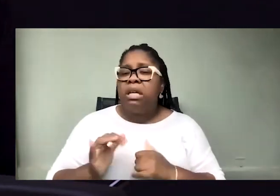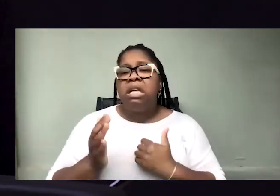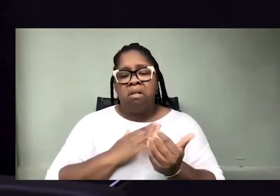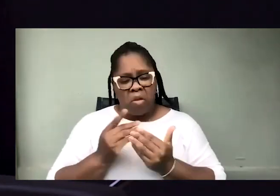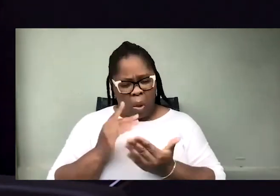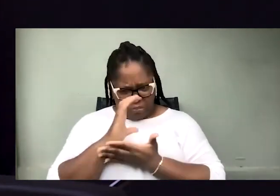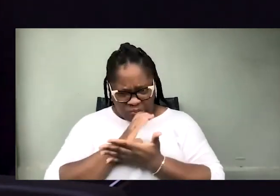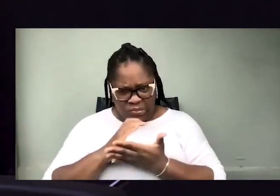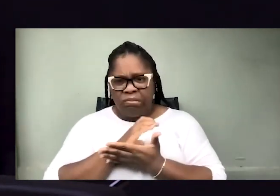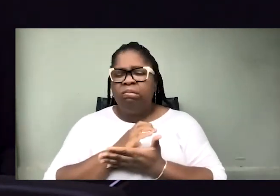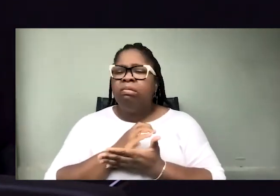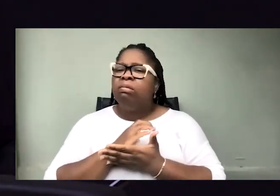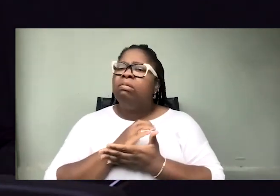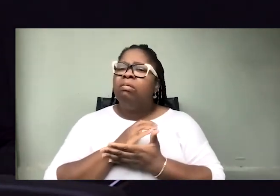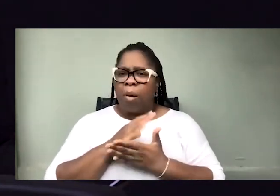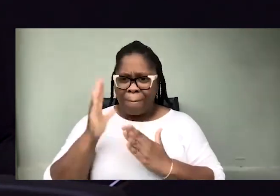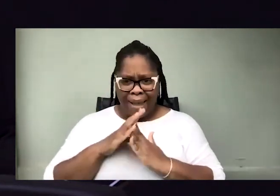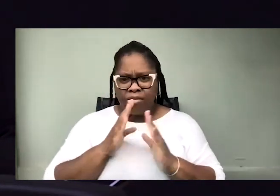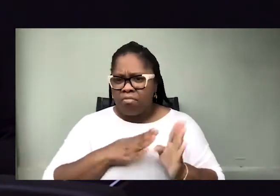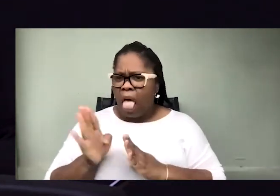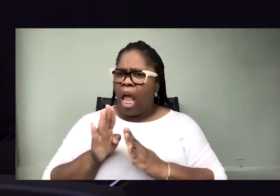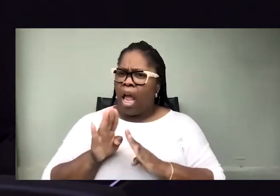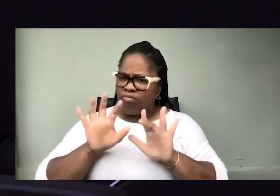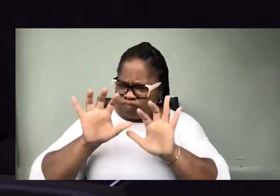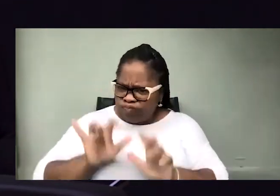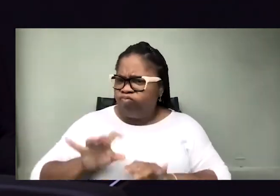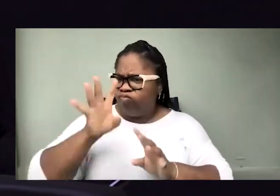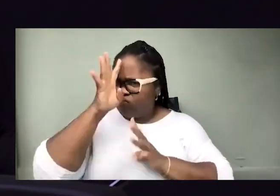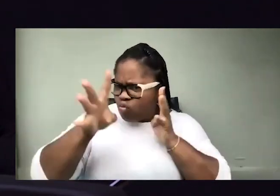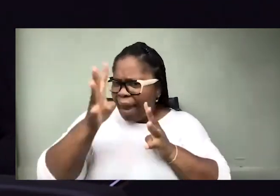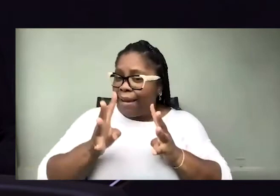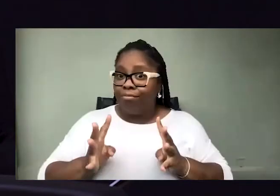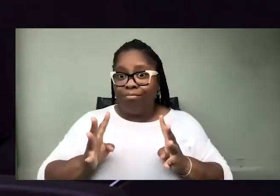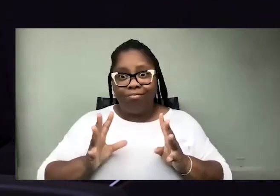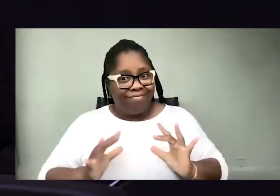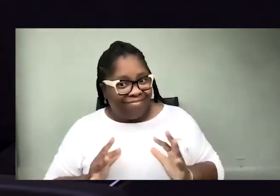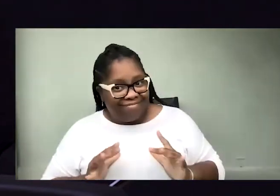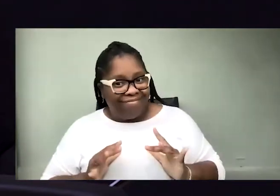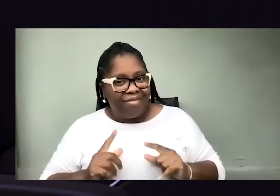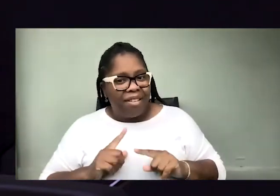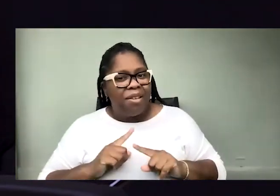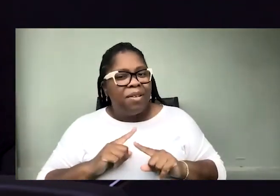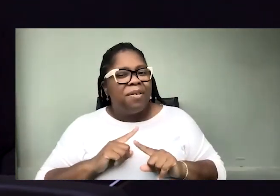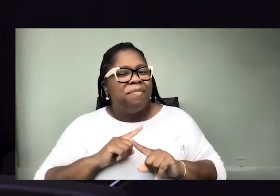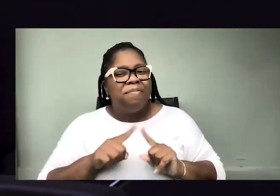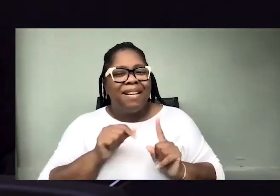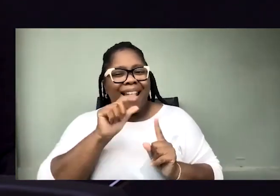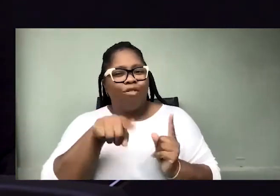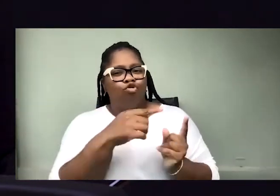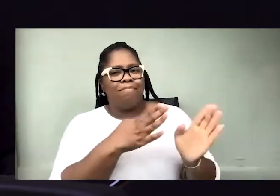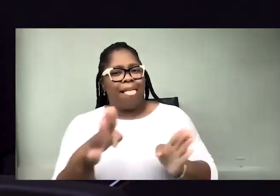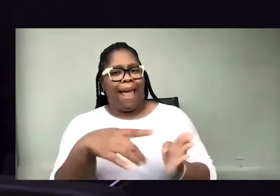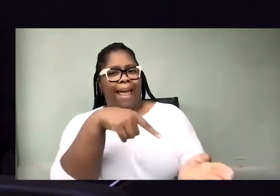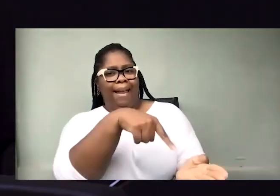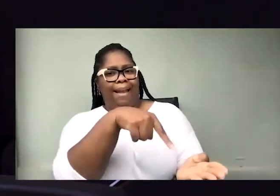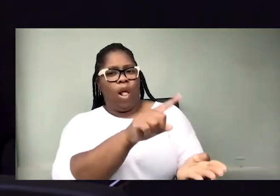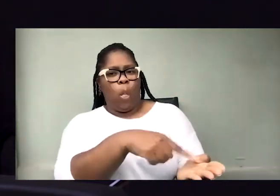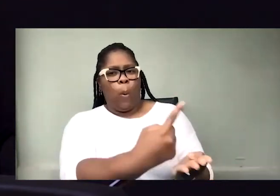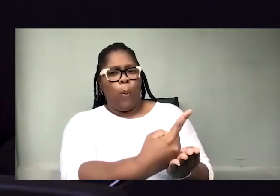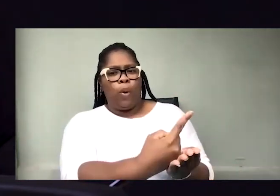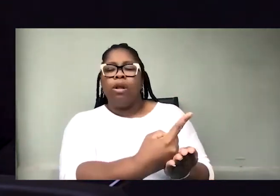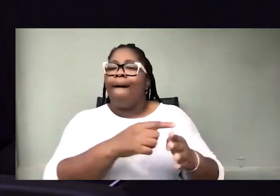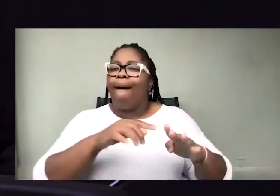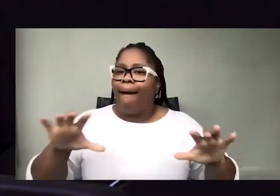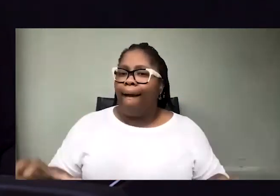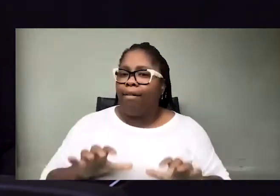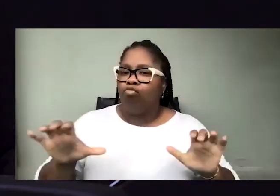start writing this master plan, all really great, but we need to make sure it's met with action. We need to make sure it's not just a